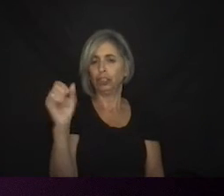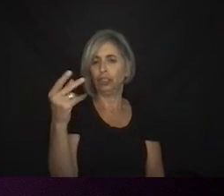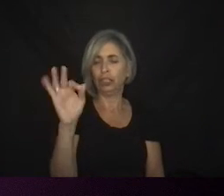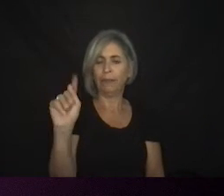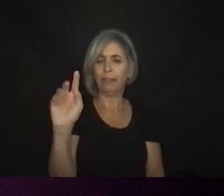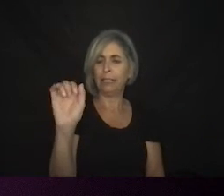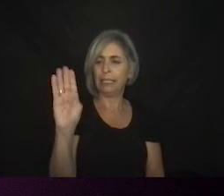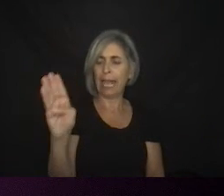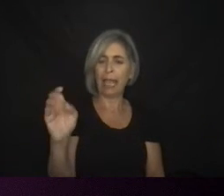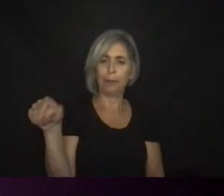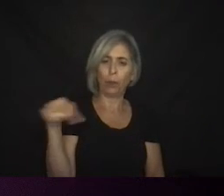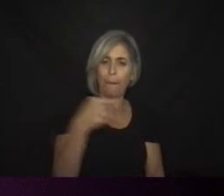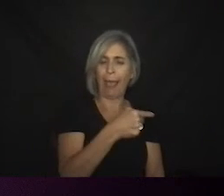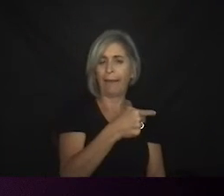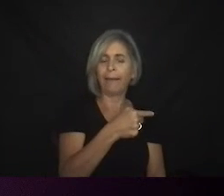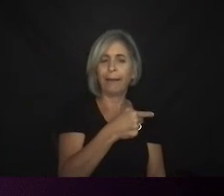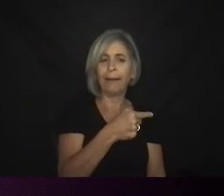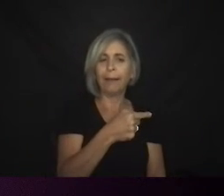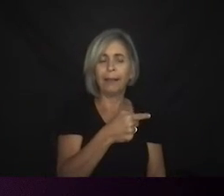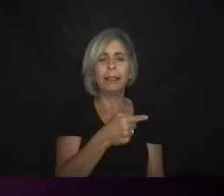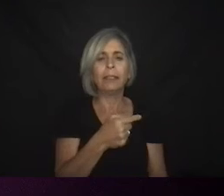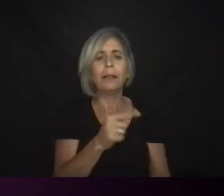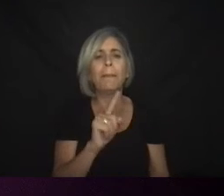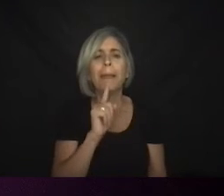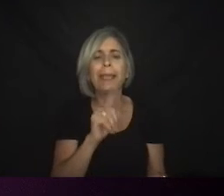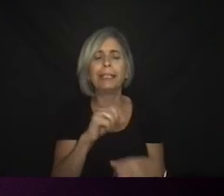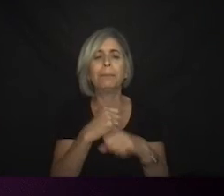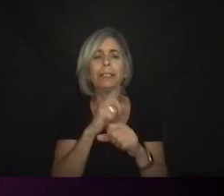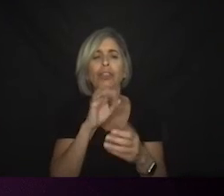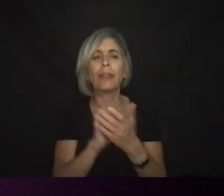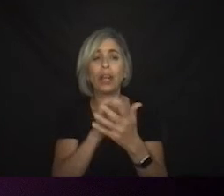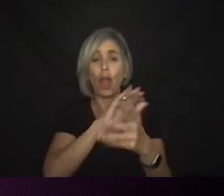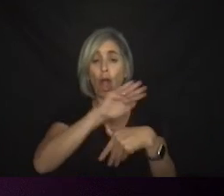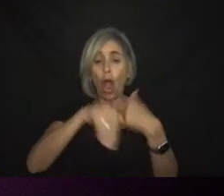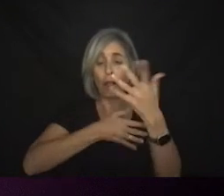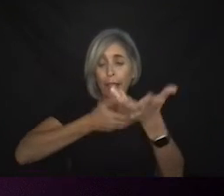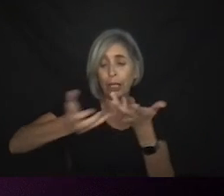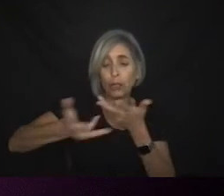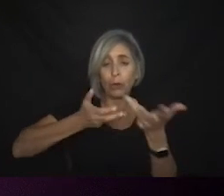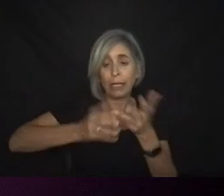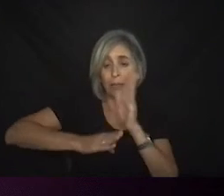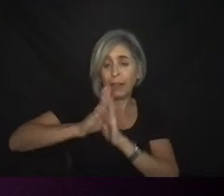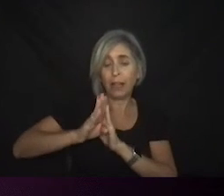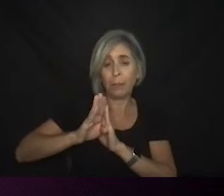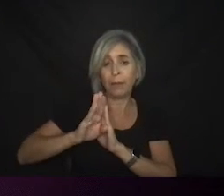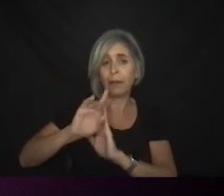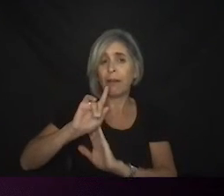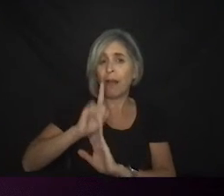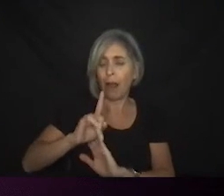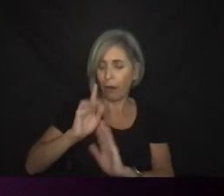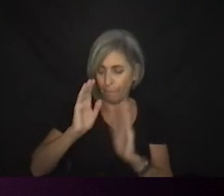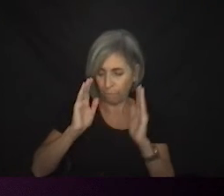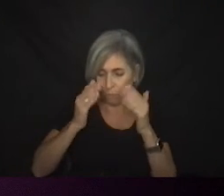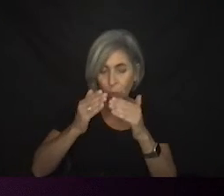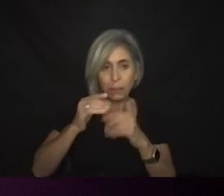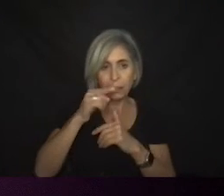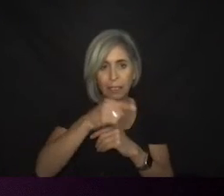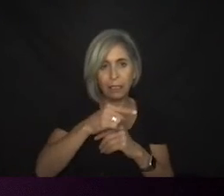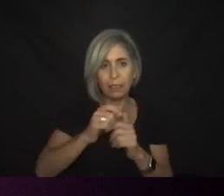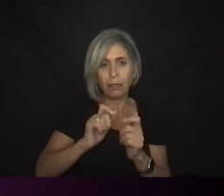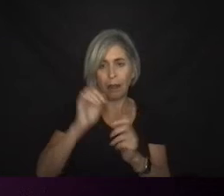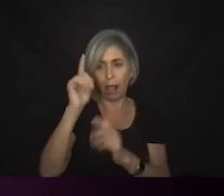app. And you just want to make sure that all interactive elements on your page are getting focus in